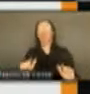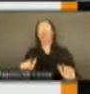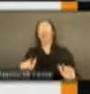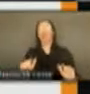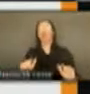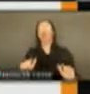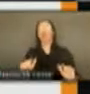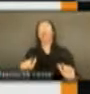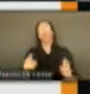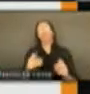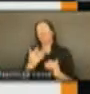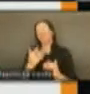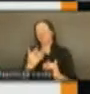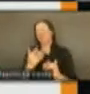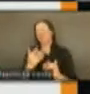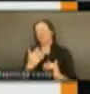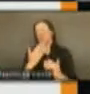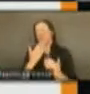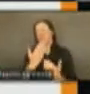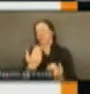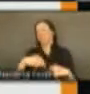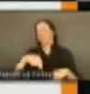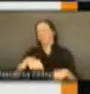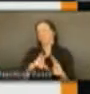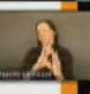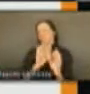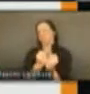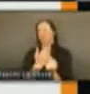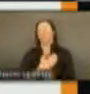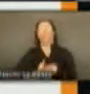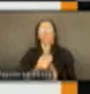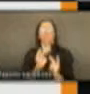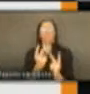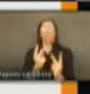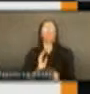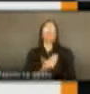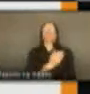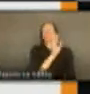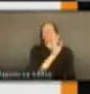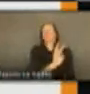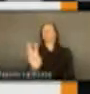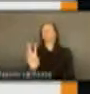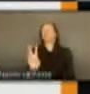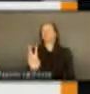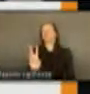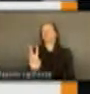Thank you for attending this workshop. Please visit our website at